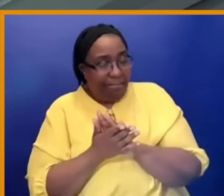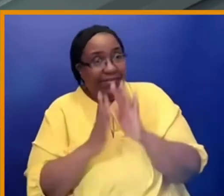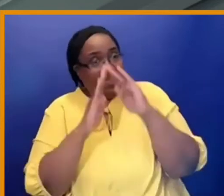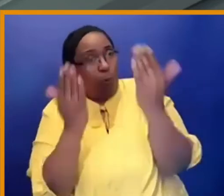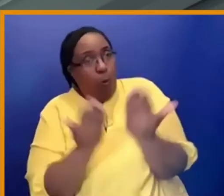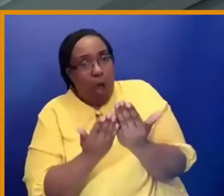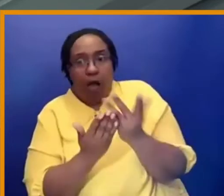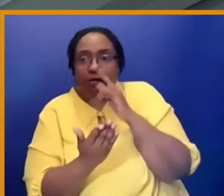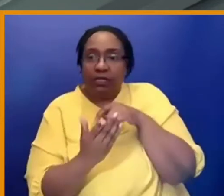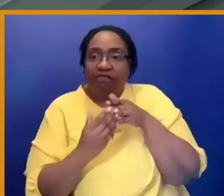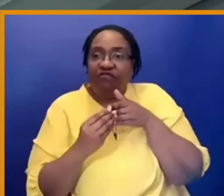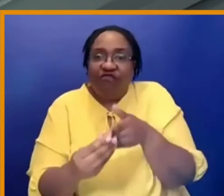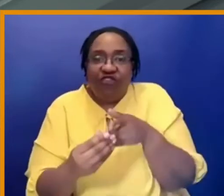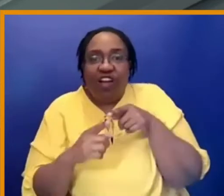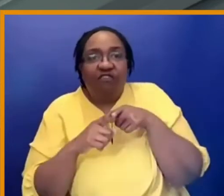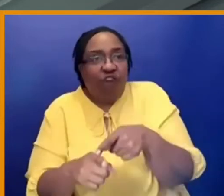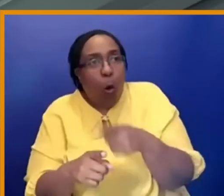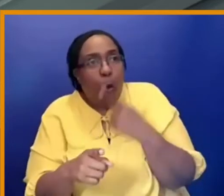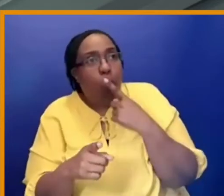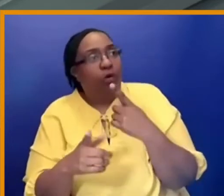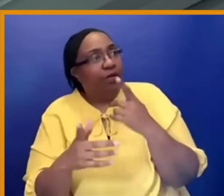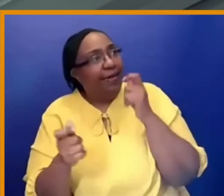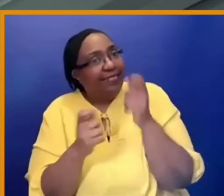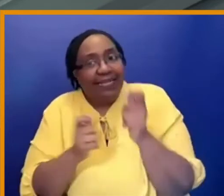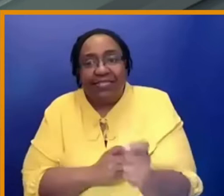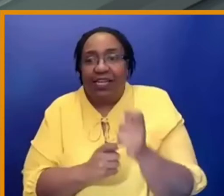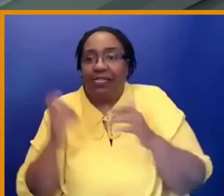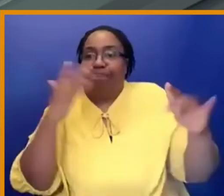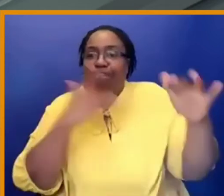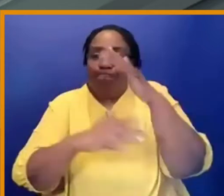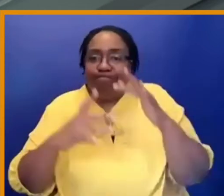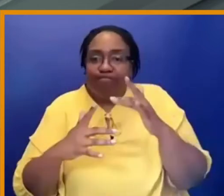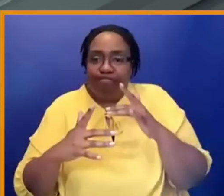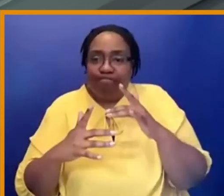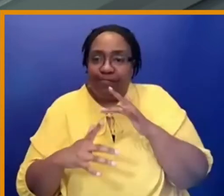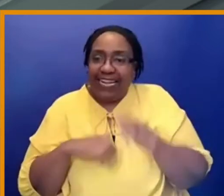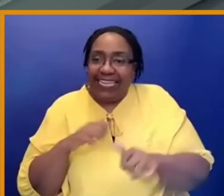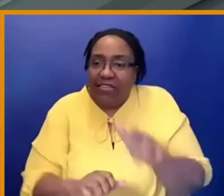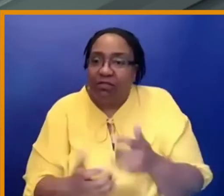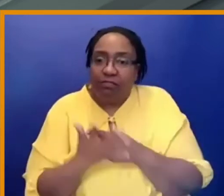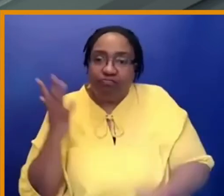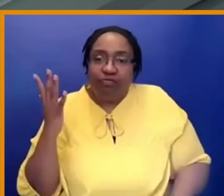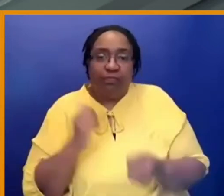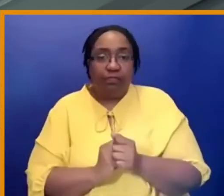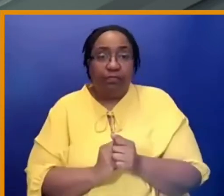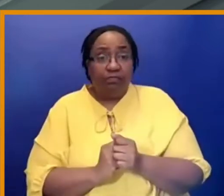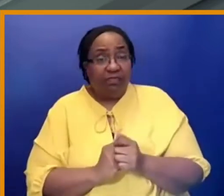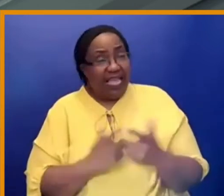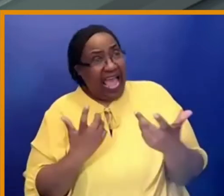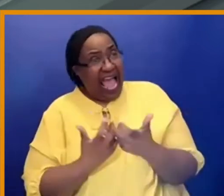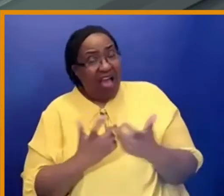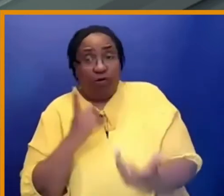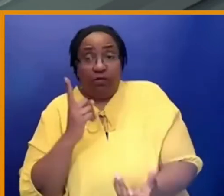decline in the state of nature. But to do that credibly, the government needs to play a full part in COP15, and it needs to have